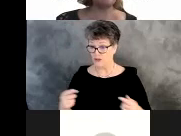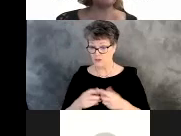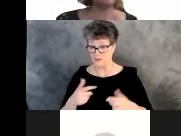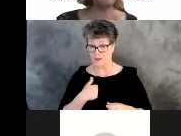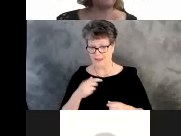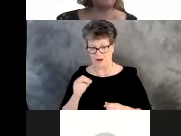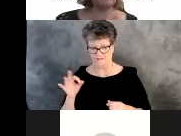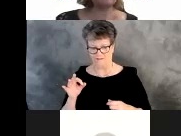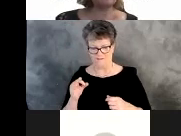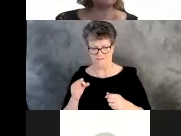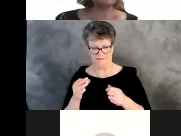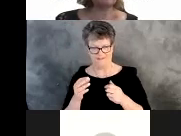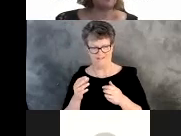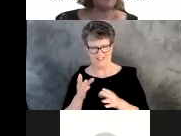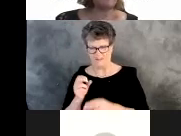bus.